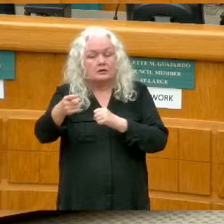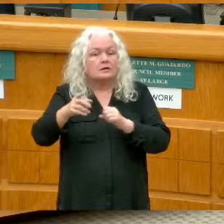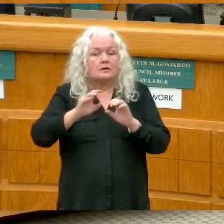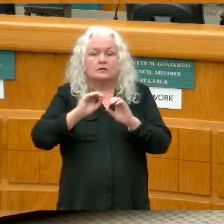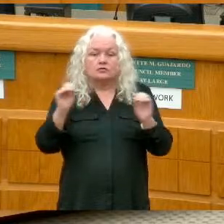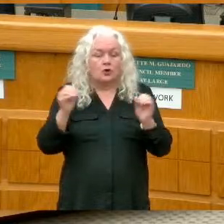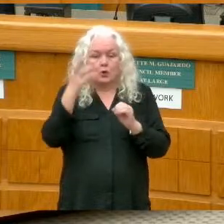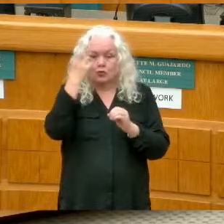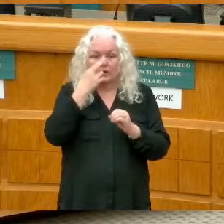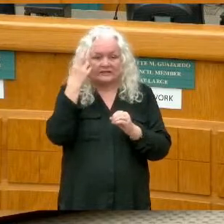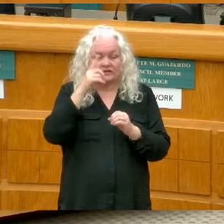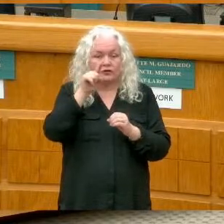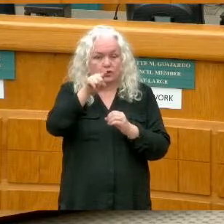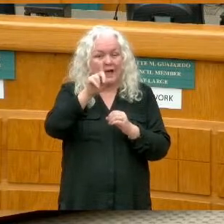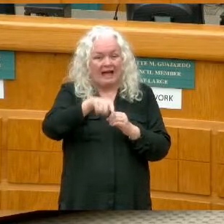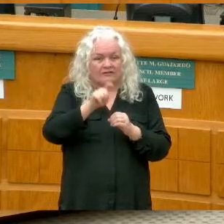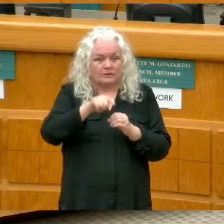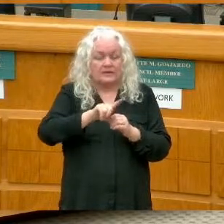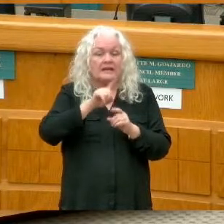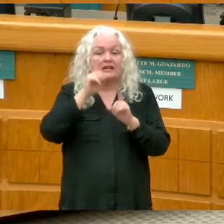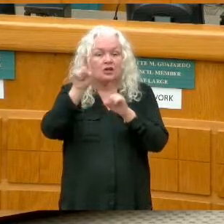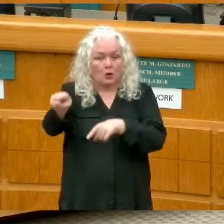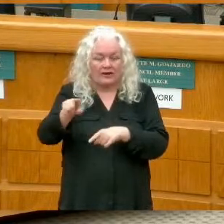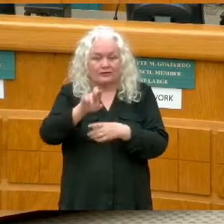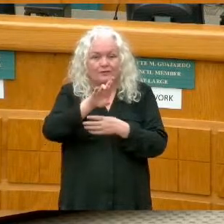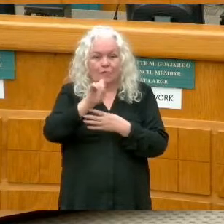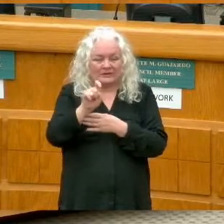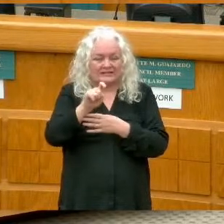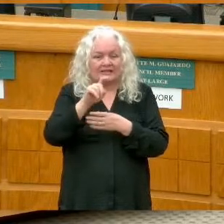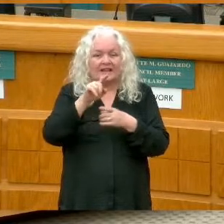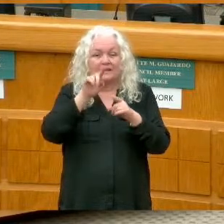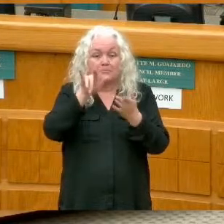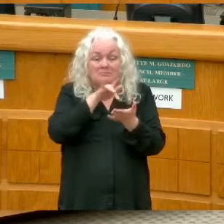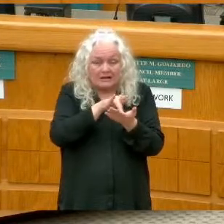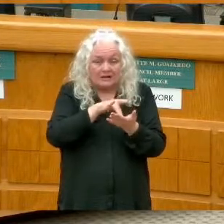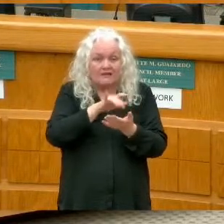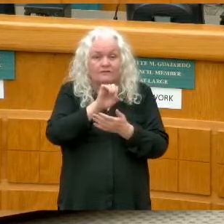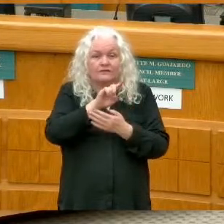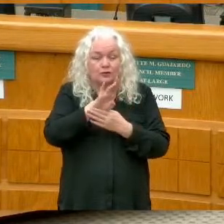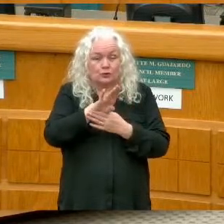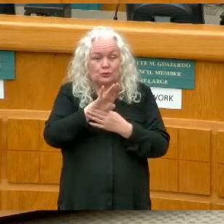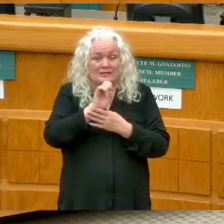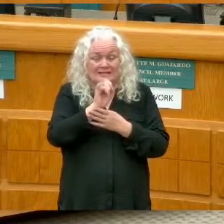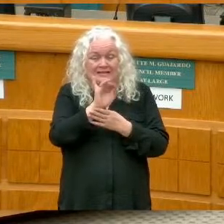be no reason for you to have to be at the pharmacy in the middle of flu season with